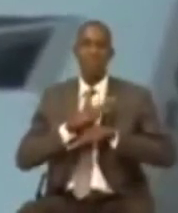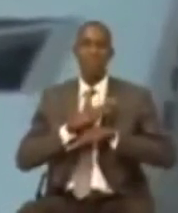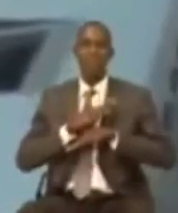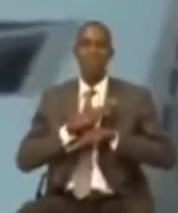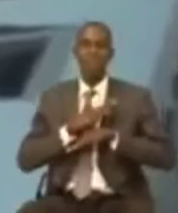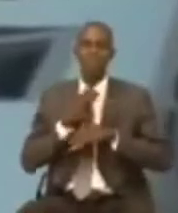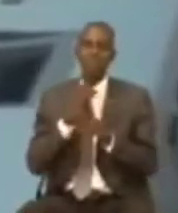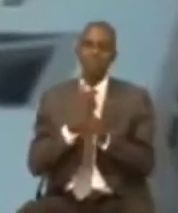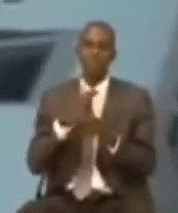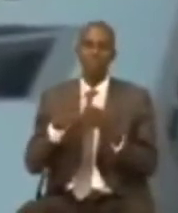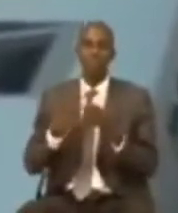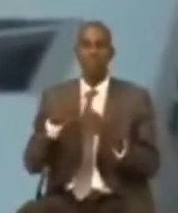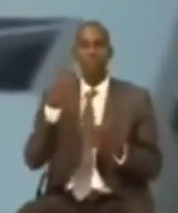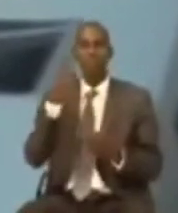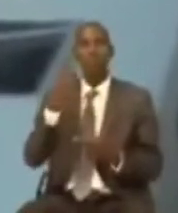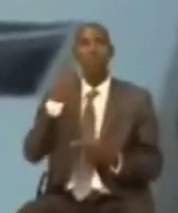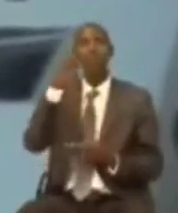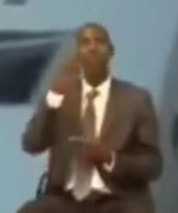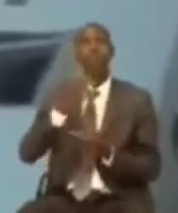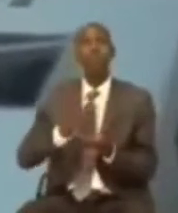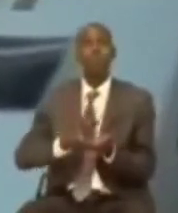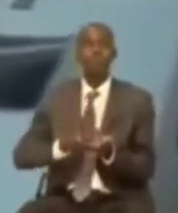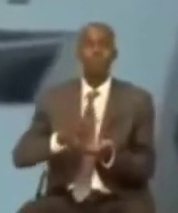just to see you